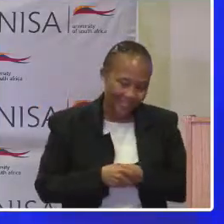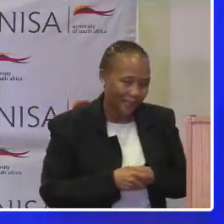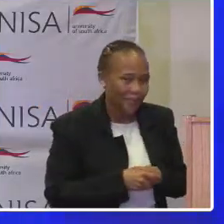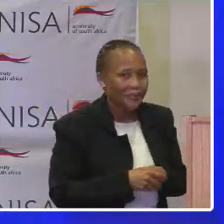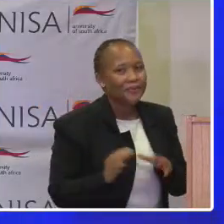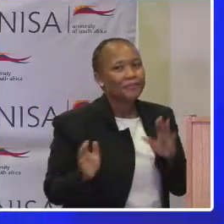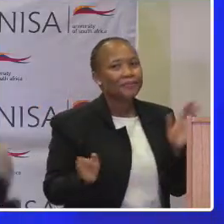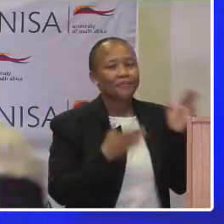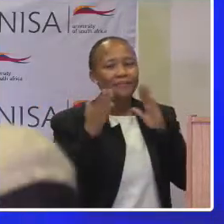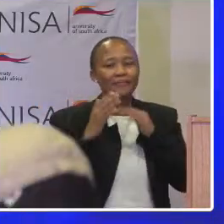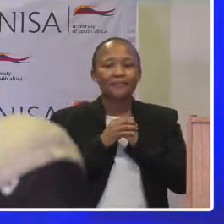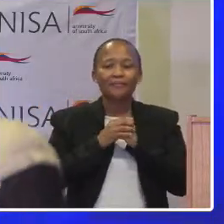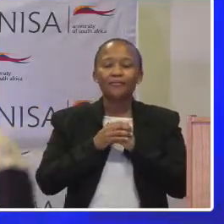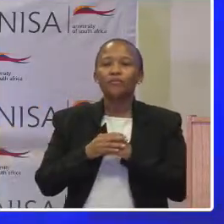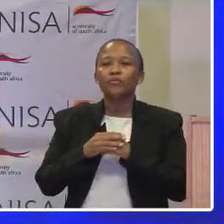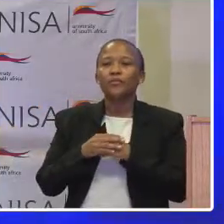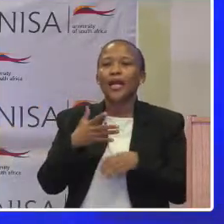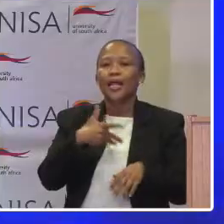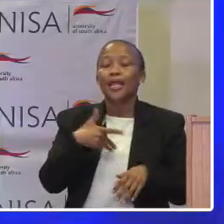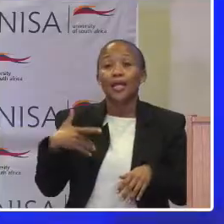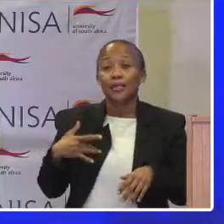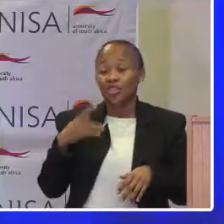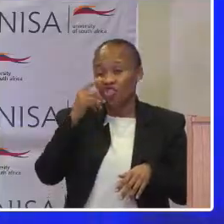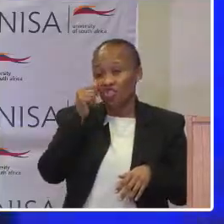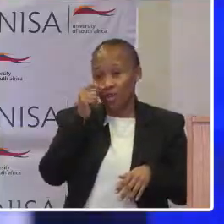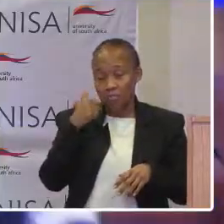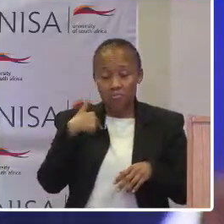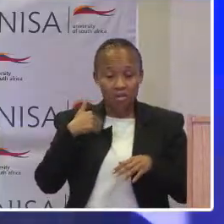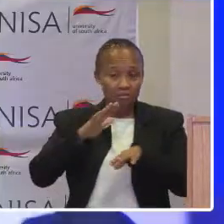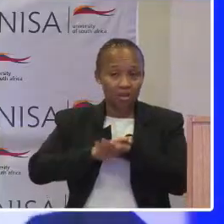Ladies and gentlemen, without wasting time,